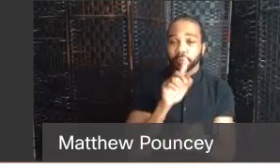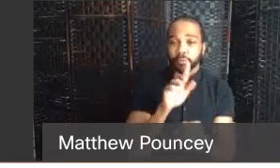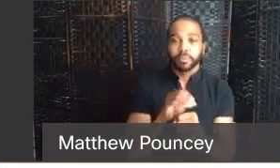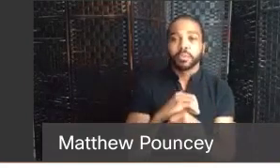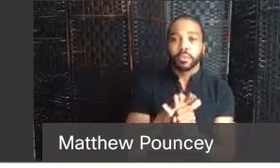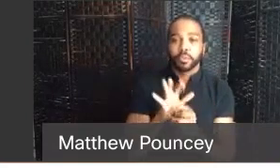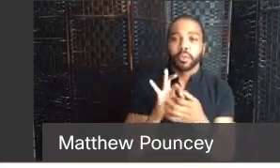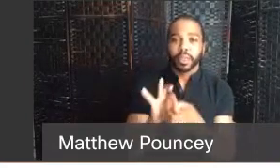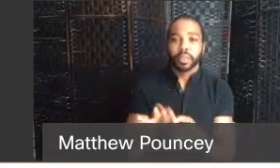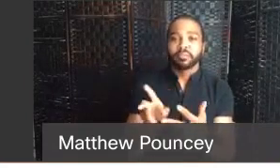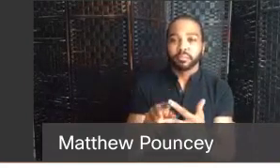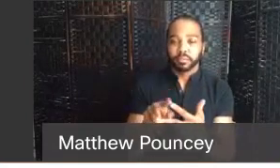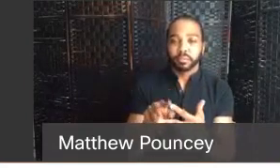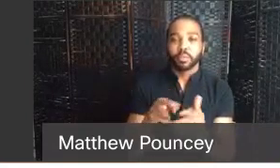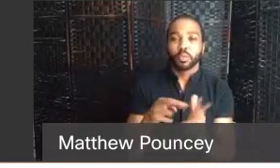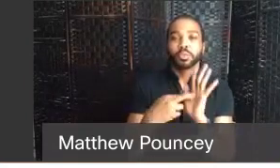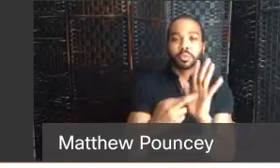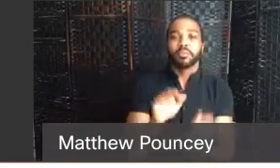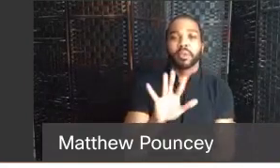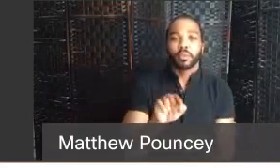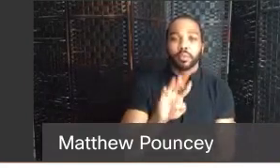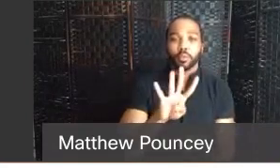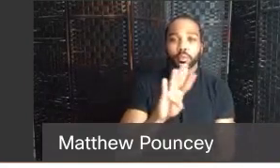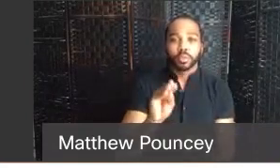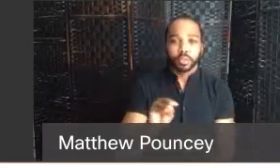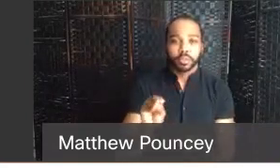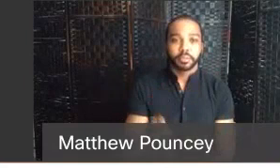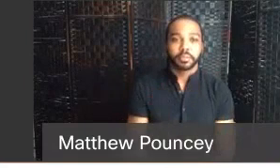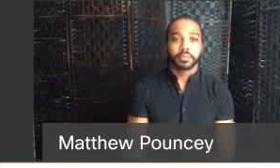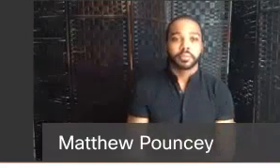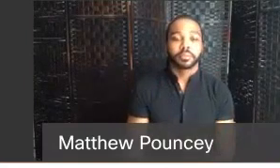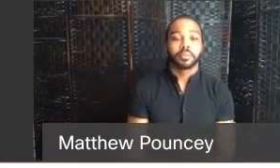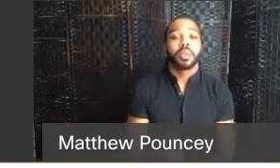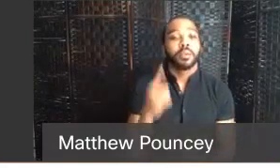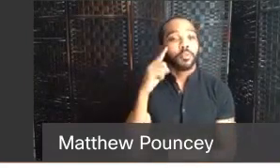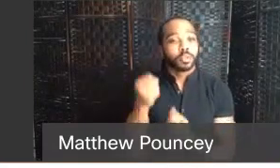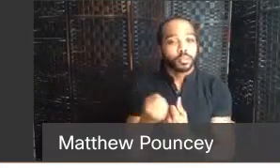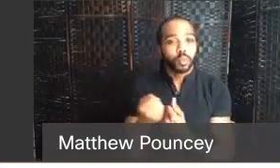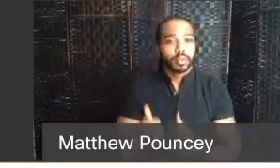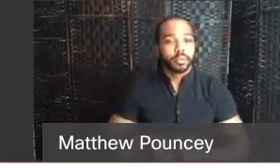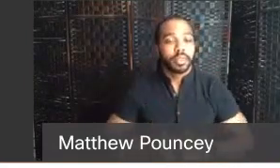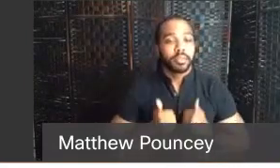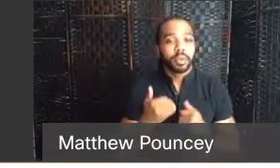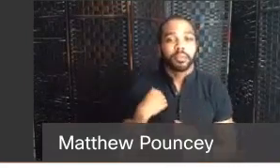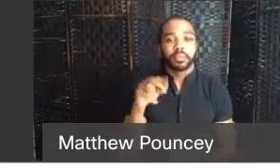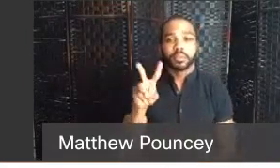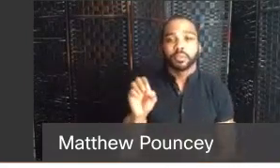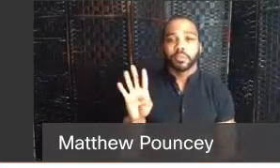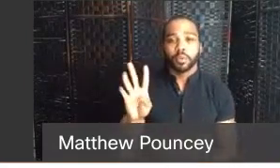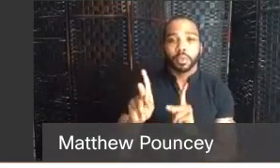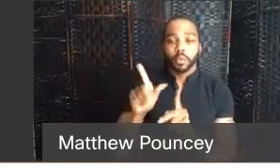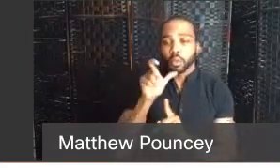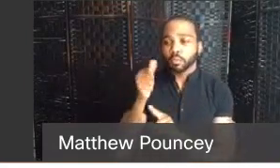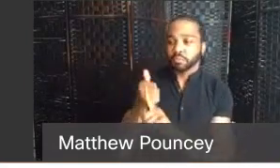COVID-related, representing 5.4%. In supported living, the 204 people who have